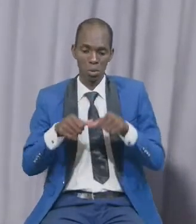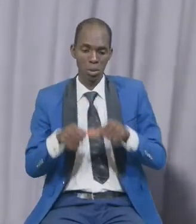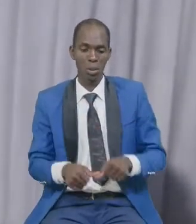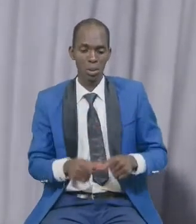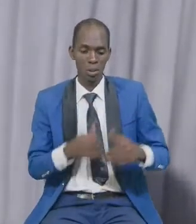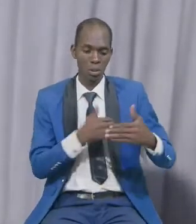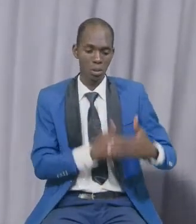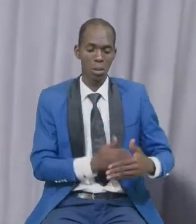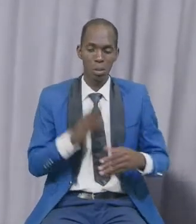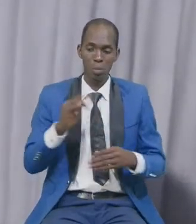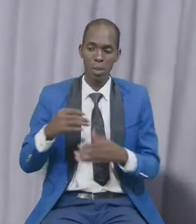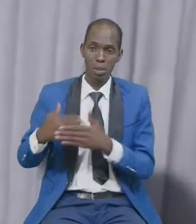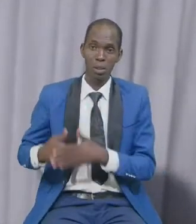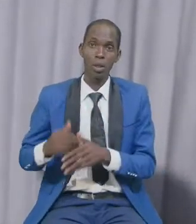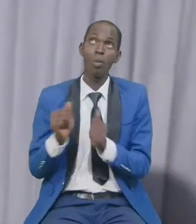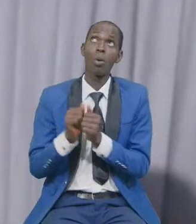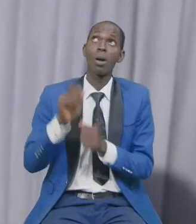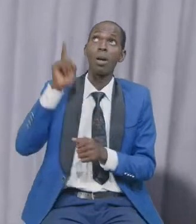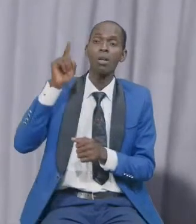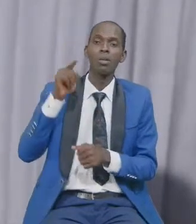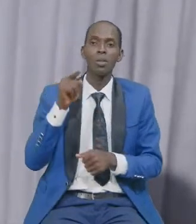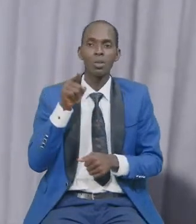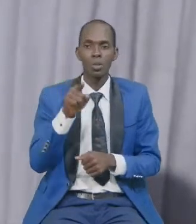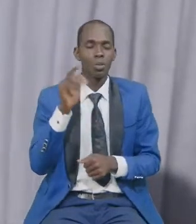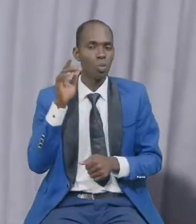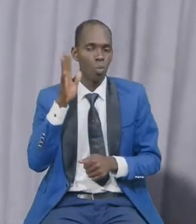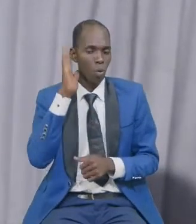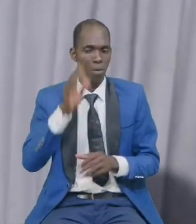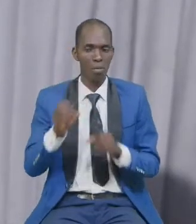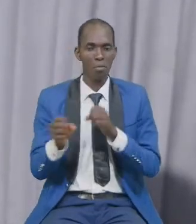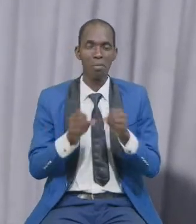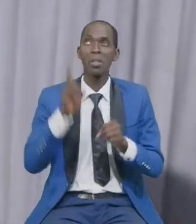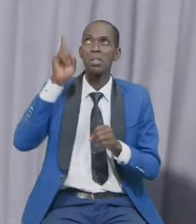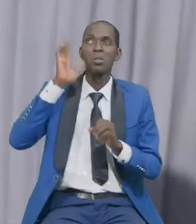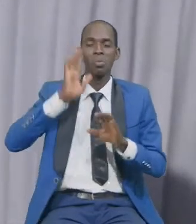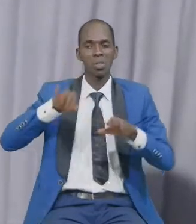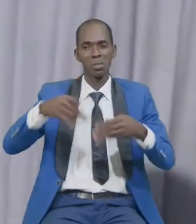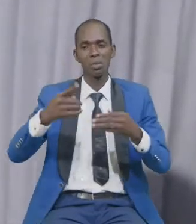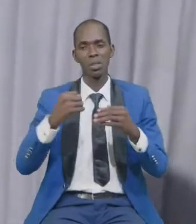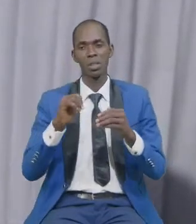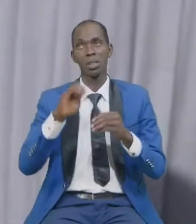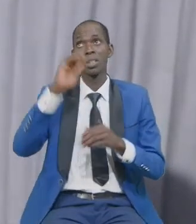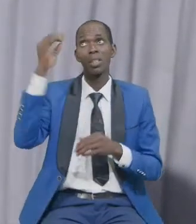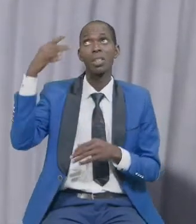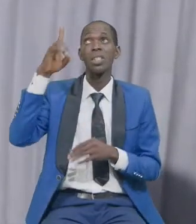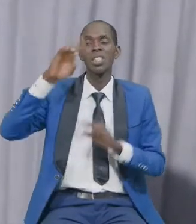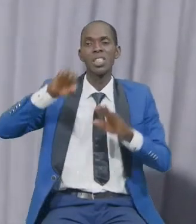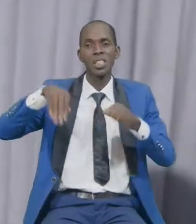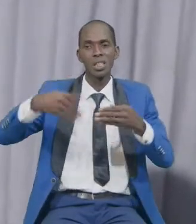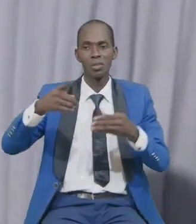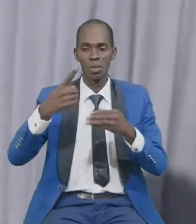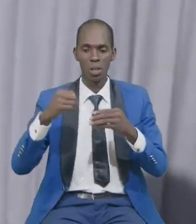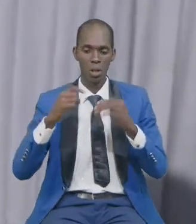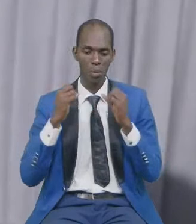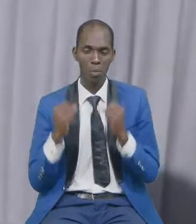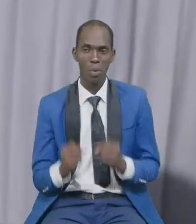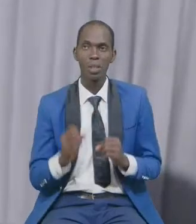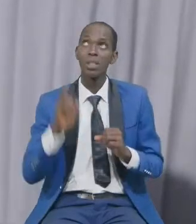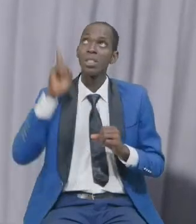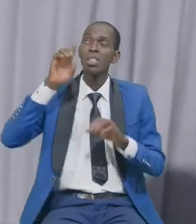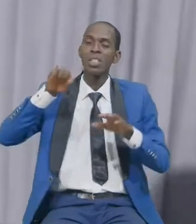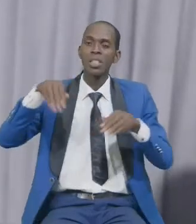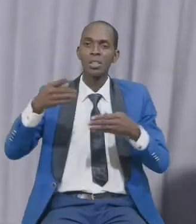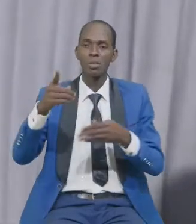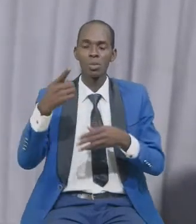him, you will find he gives you the grace, he gives you the power, he gives you the